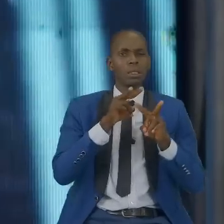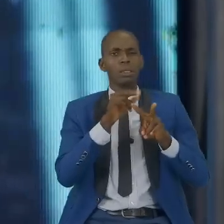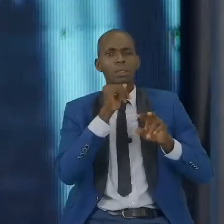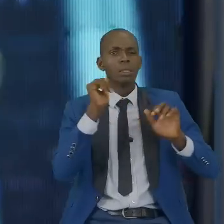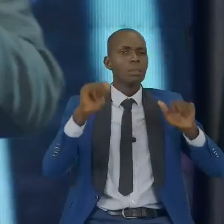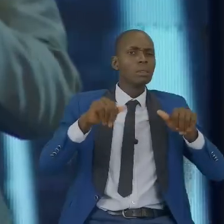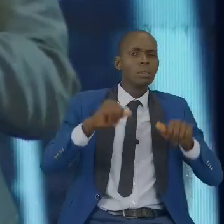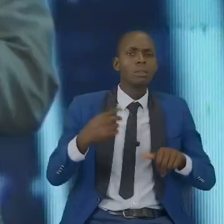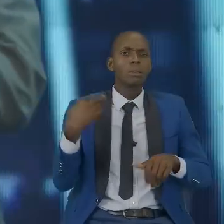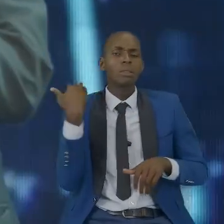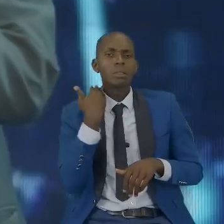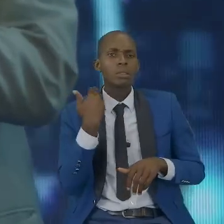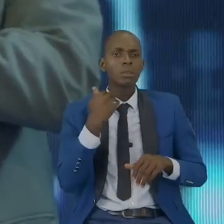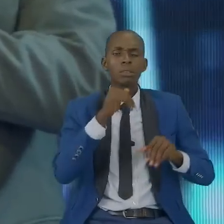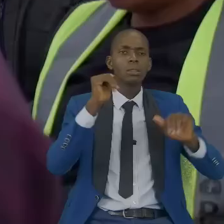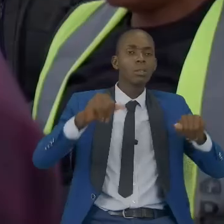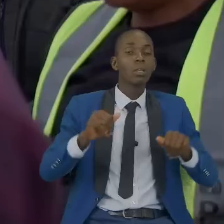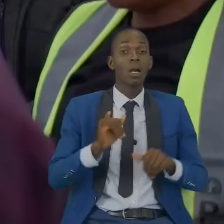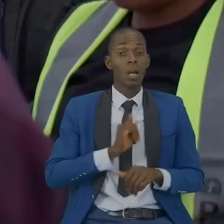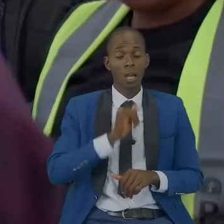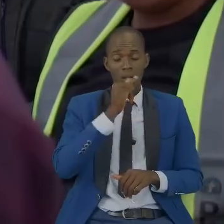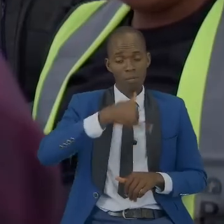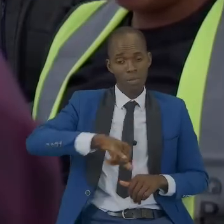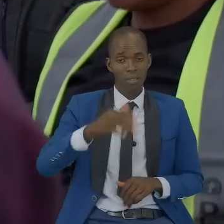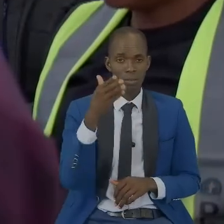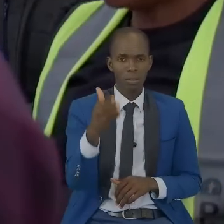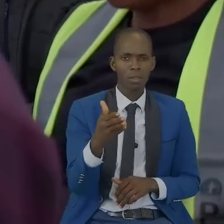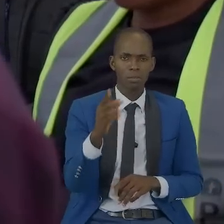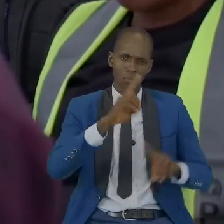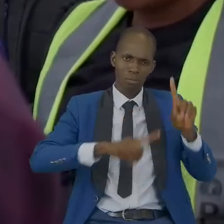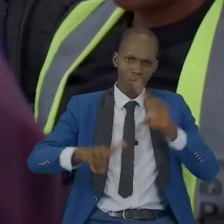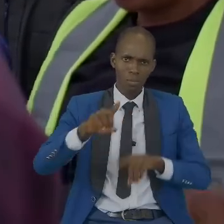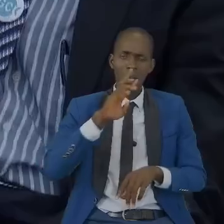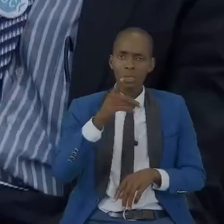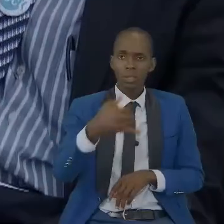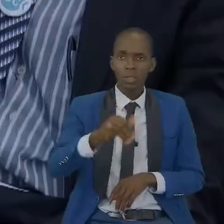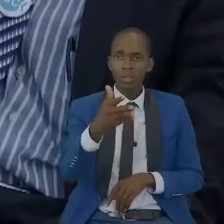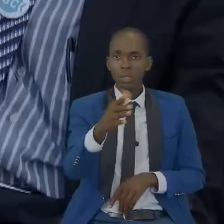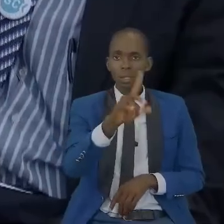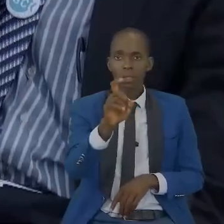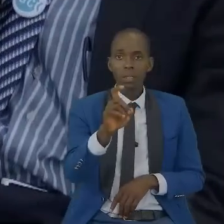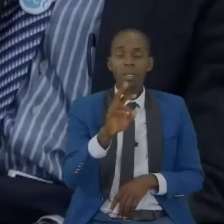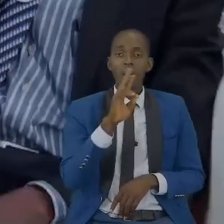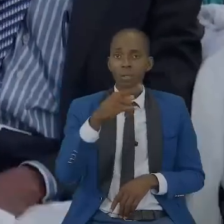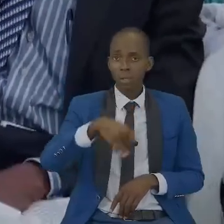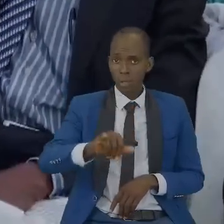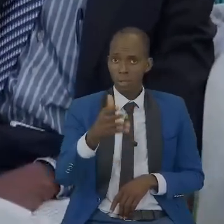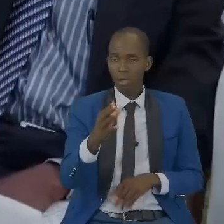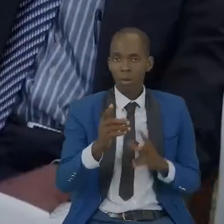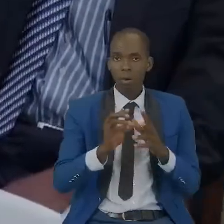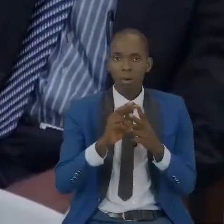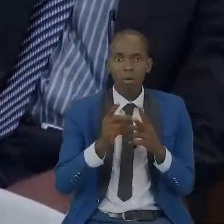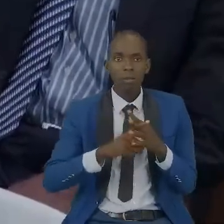situation, I am still there. Anybody still there? I said, anybody still